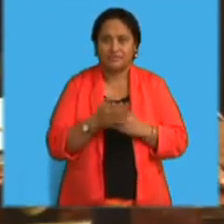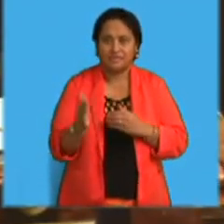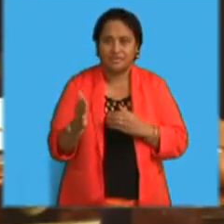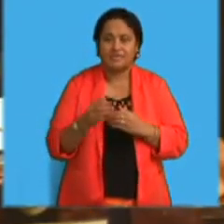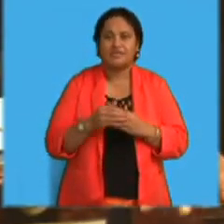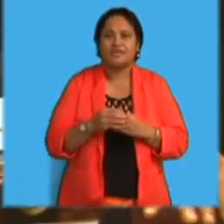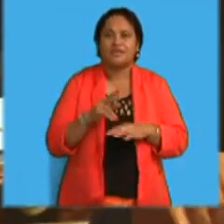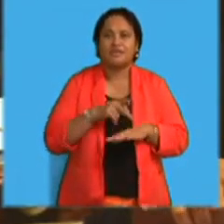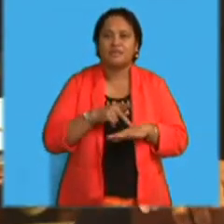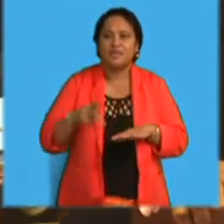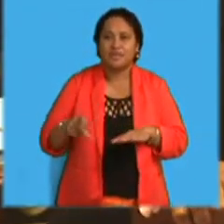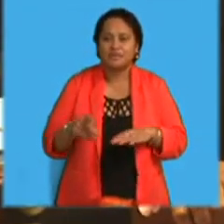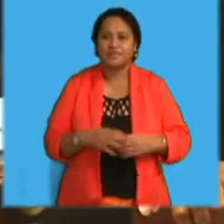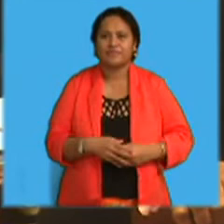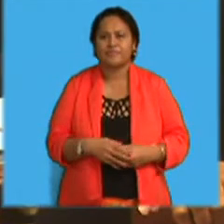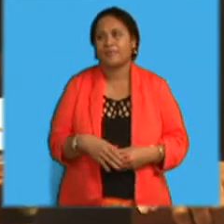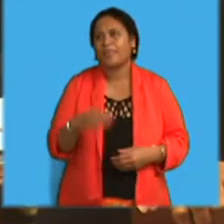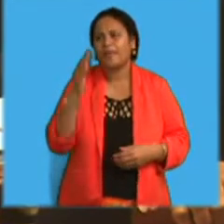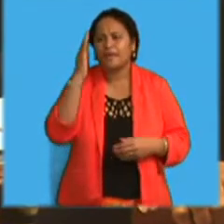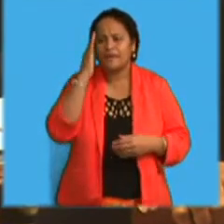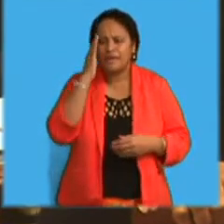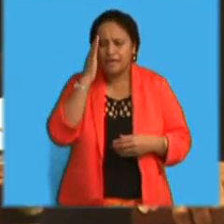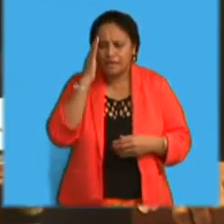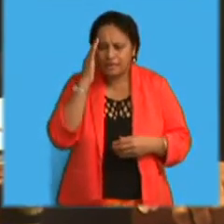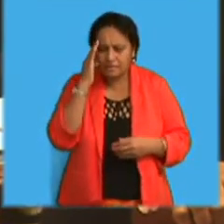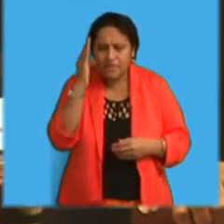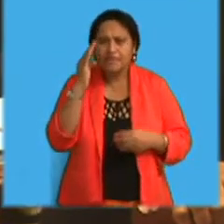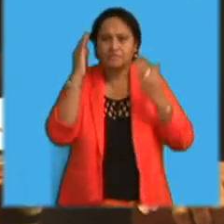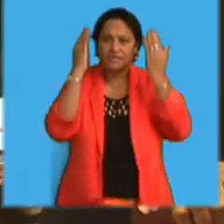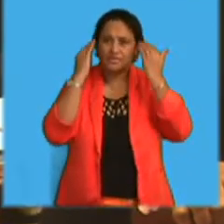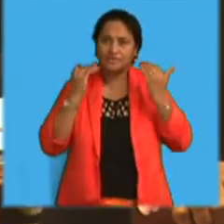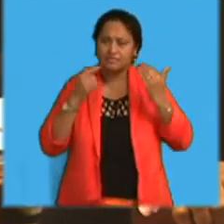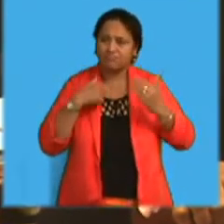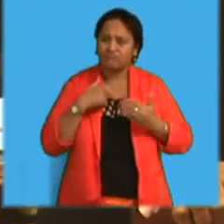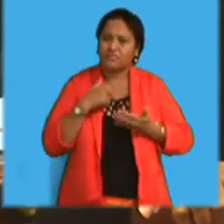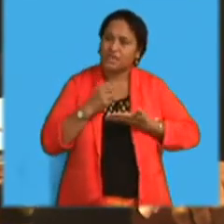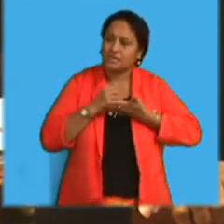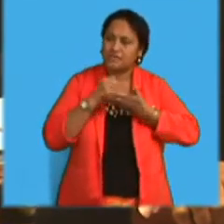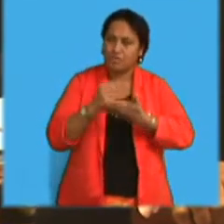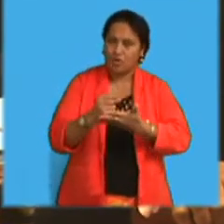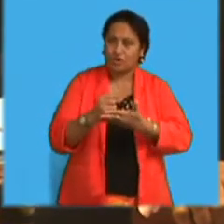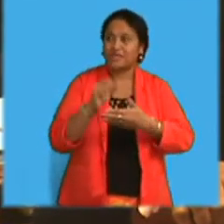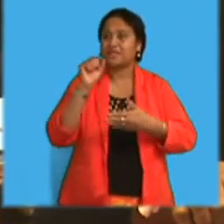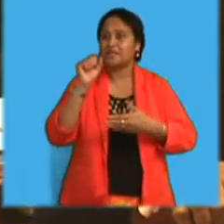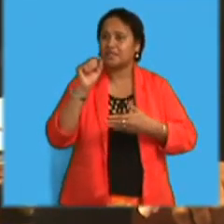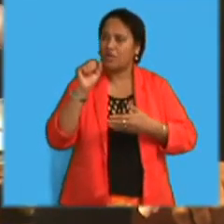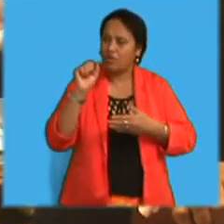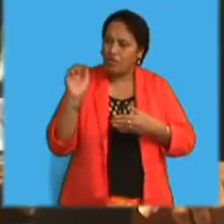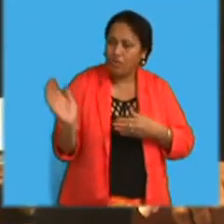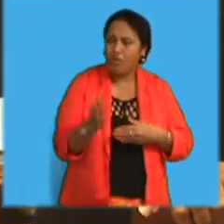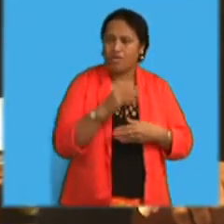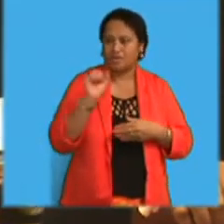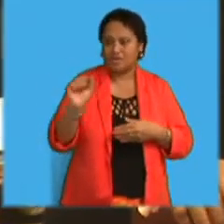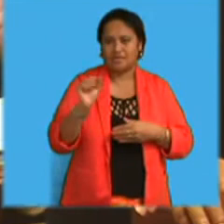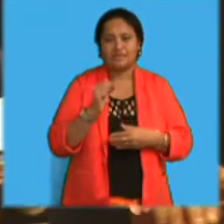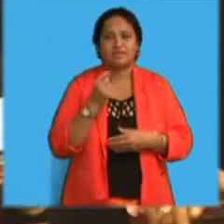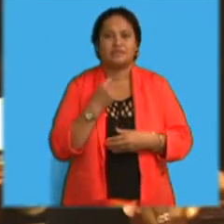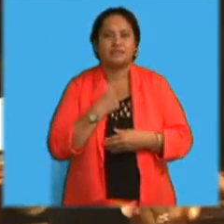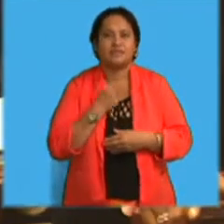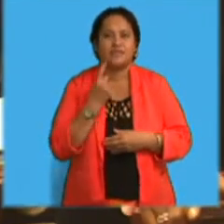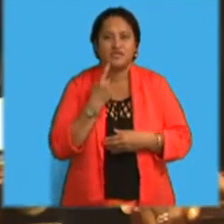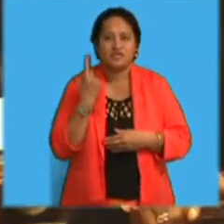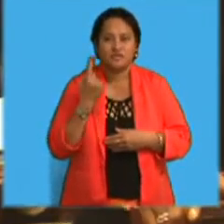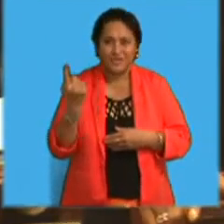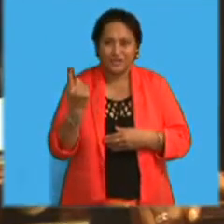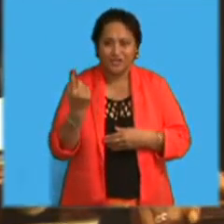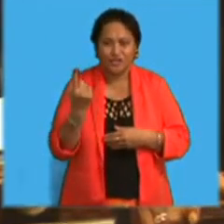Speaker, I support His Excellency the President's statement in its entirety. Madam Speaker,